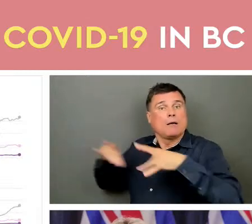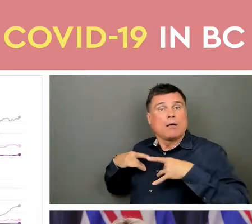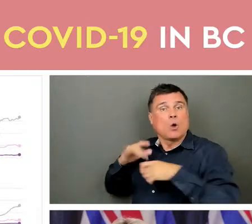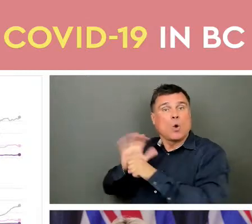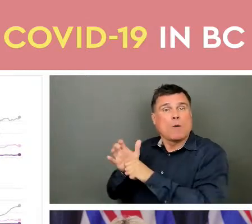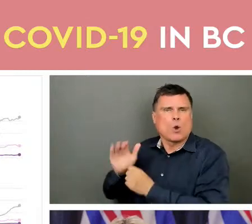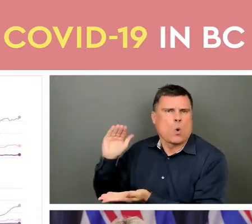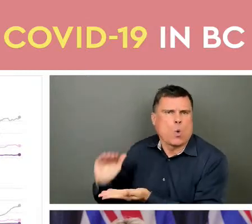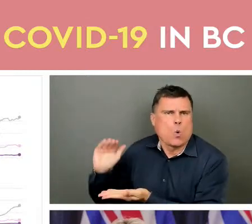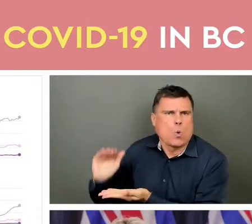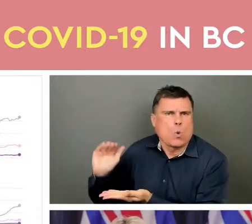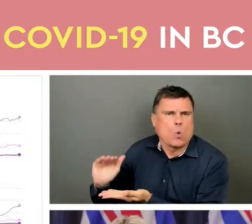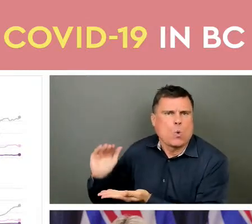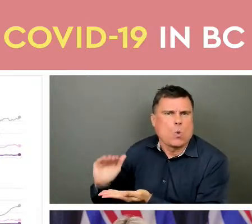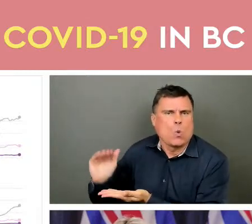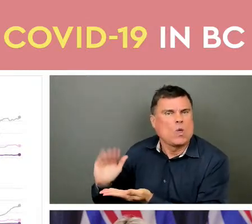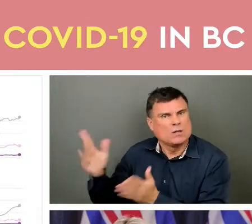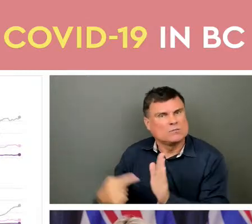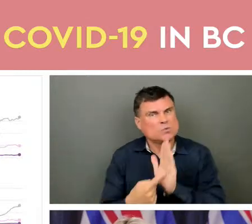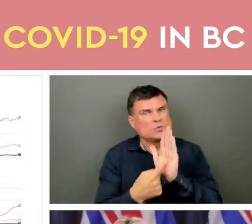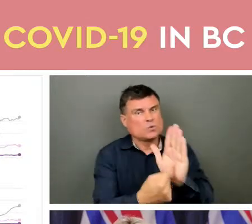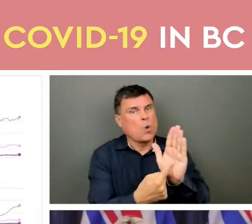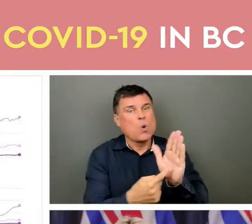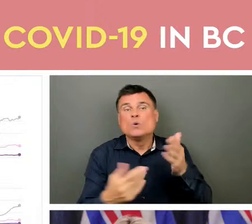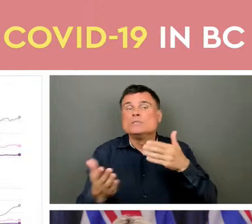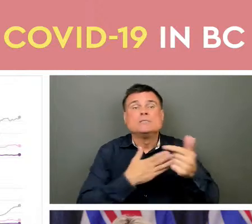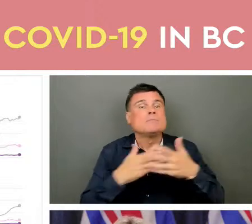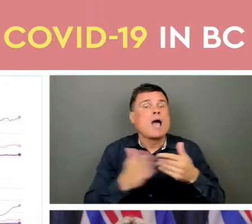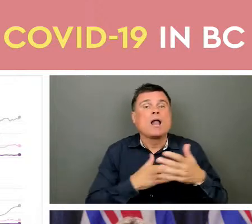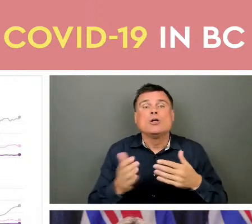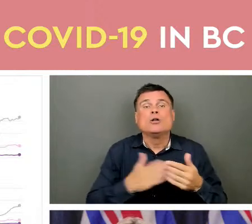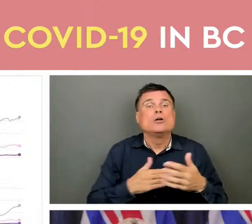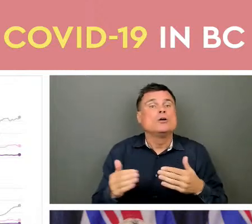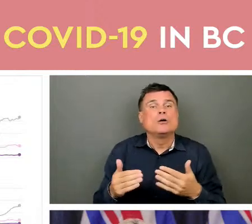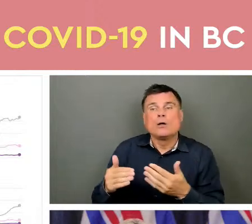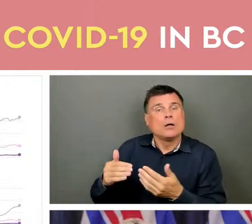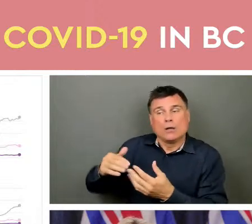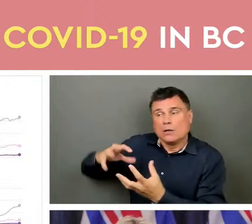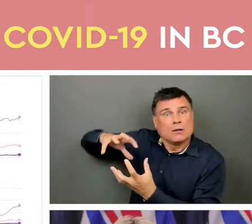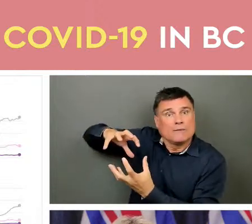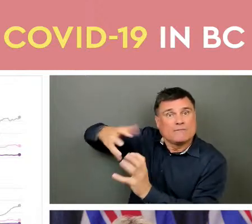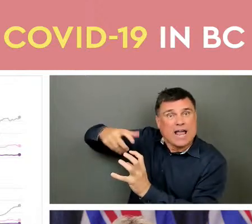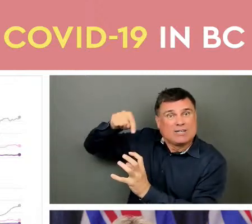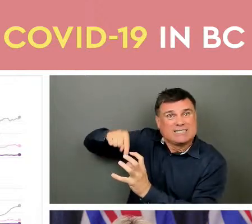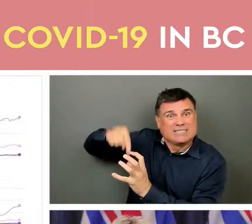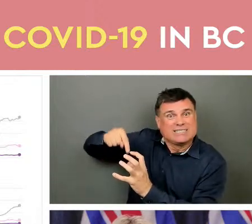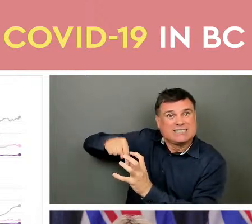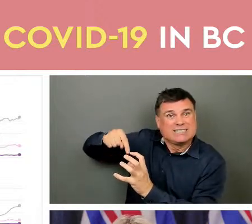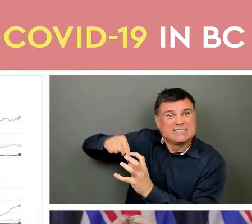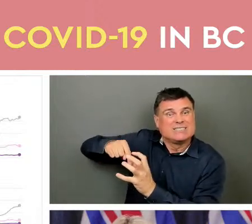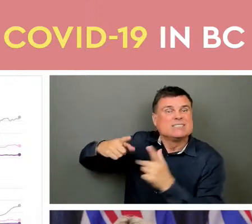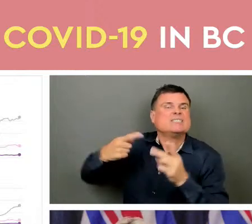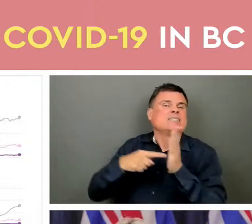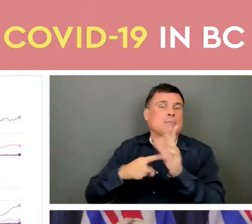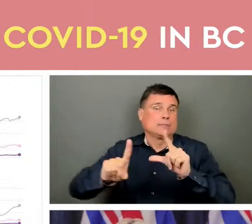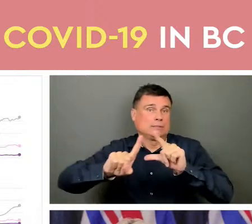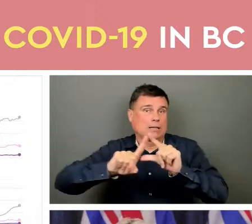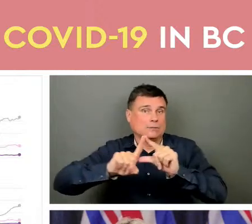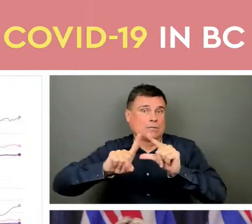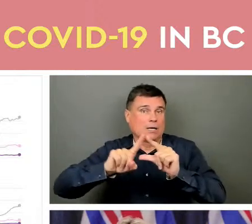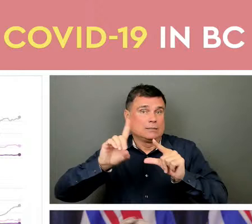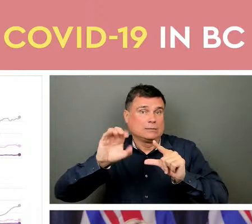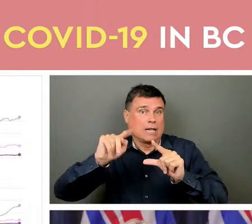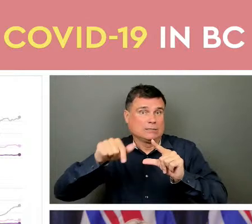vaccines work regardless of the variant that's been spreading, and we know it's been Delta for the last month during this period of